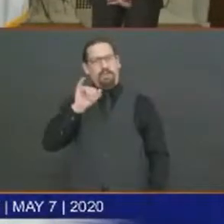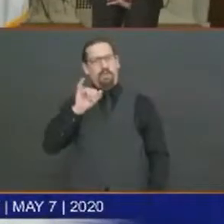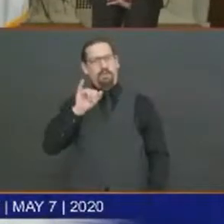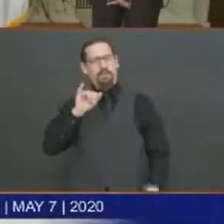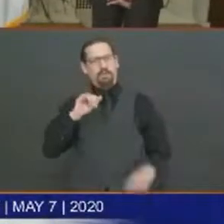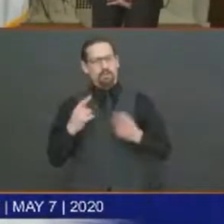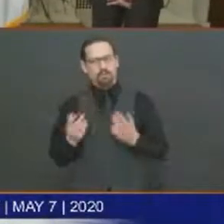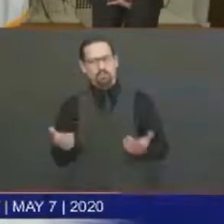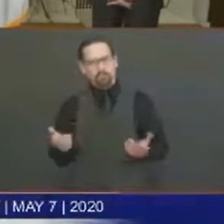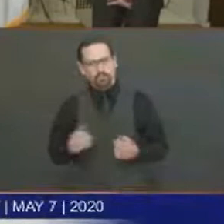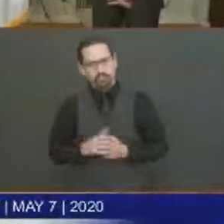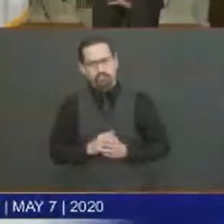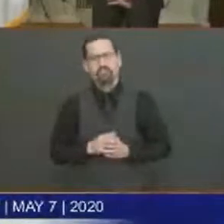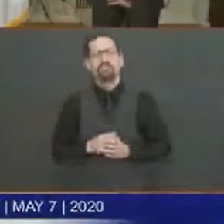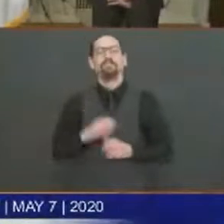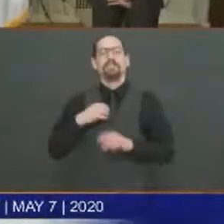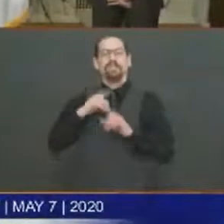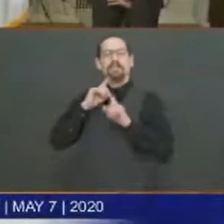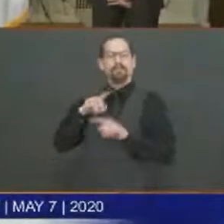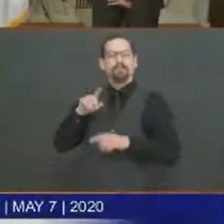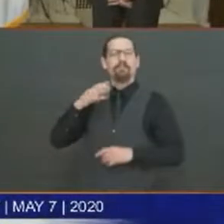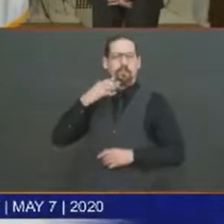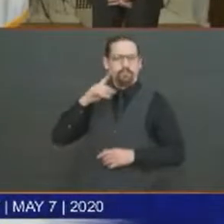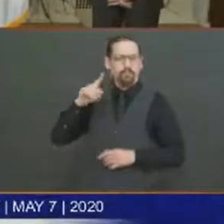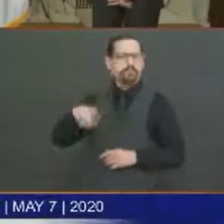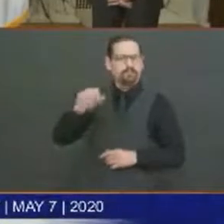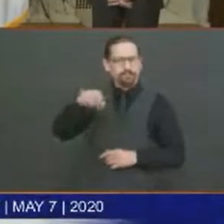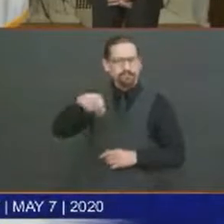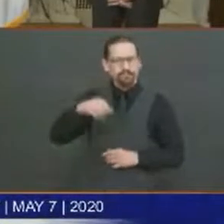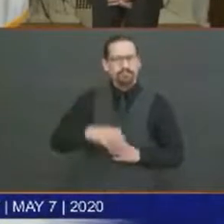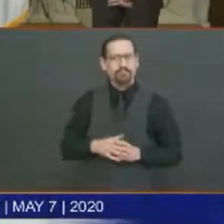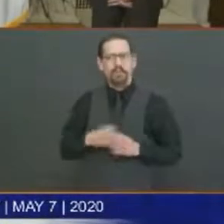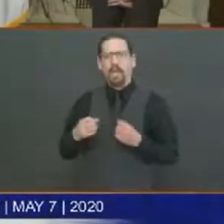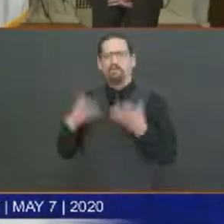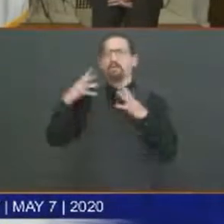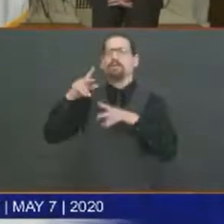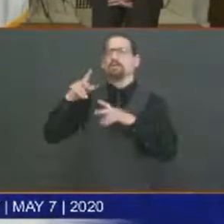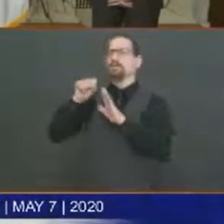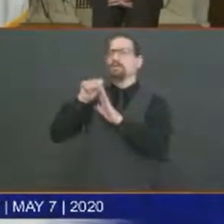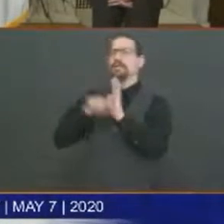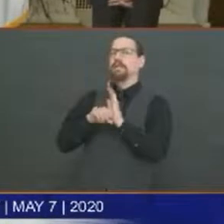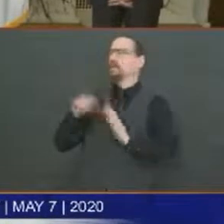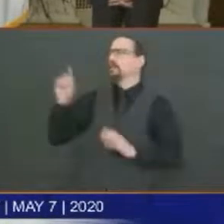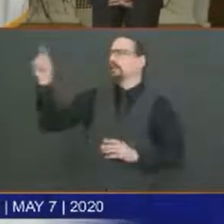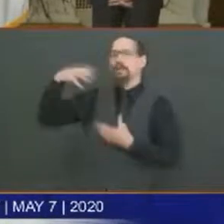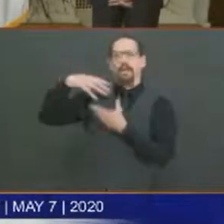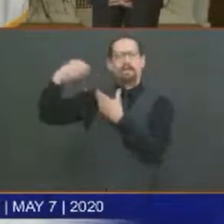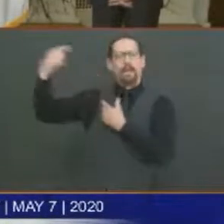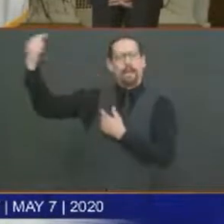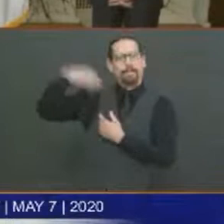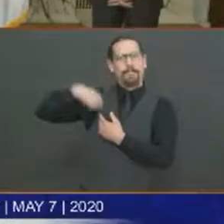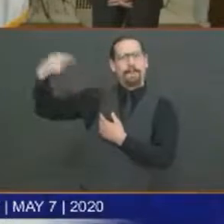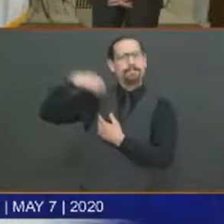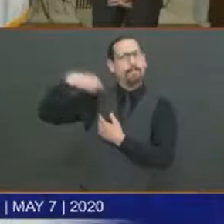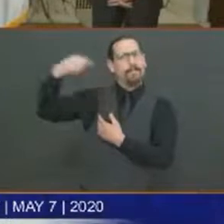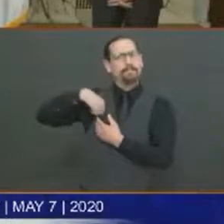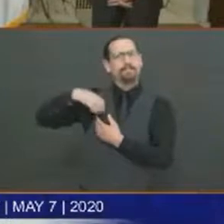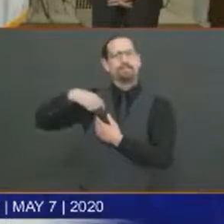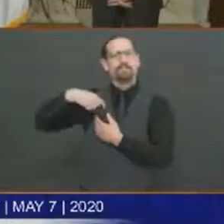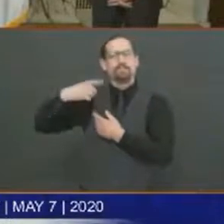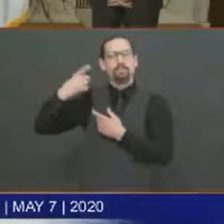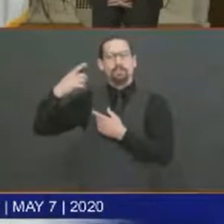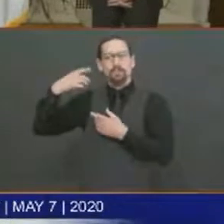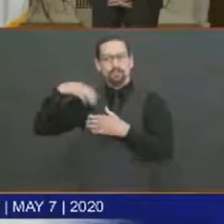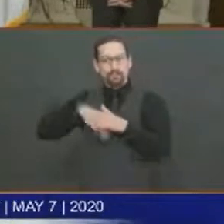many out-of-state visitors were hospitalized. That's data we are still culling. We haven't